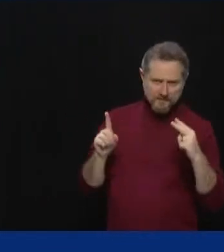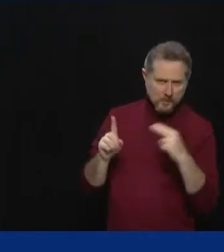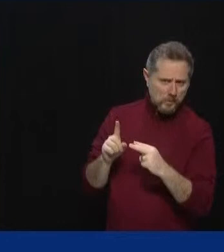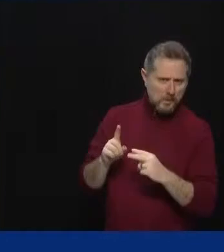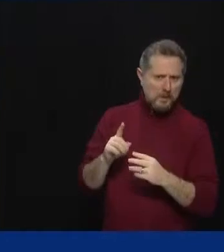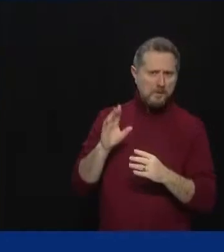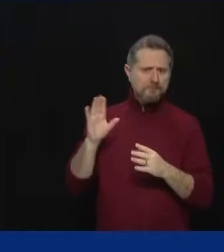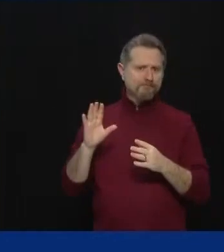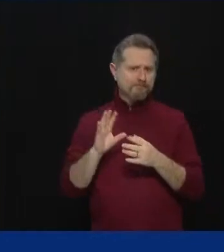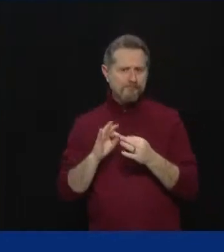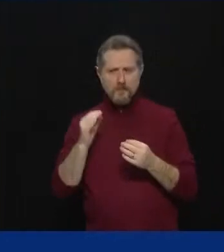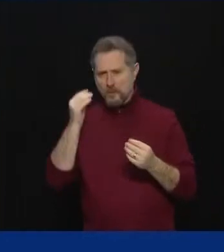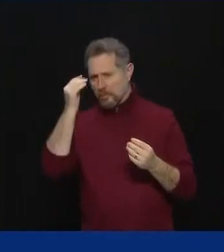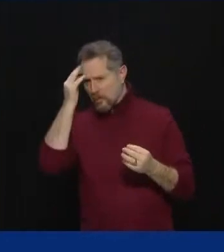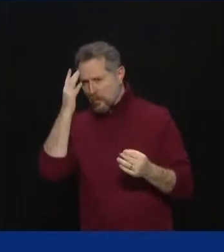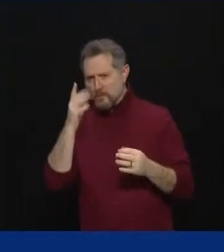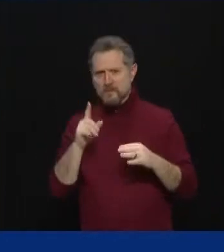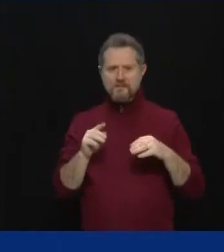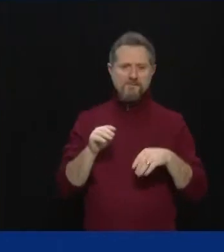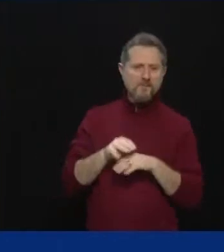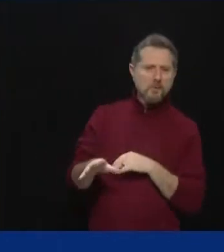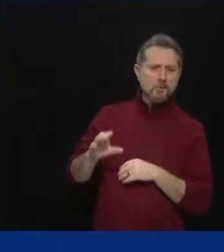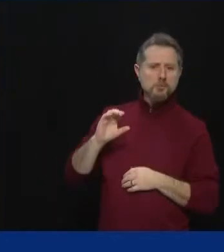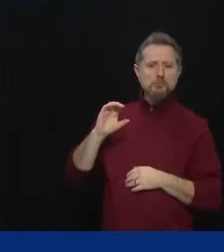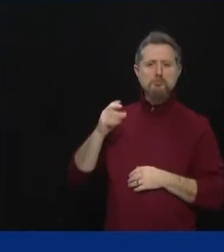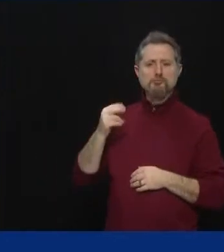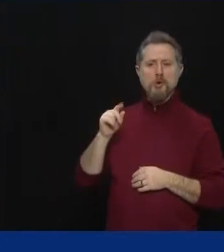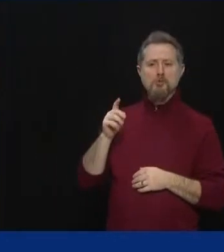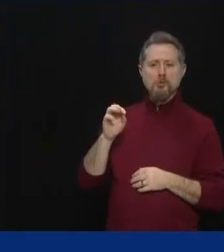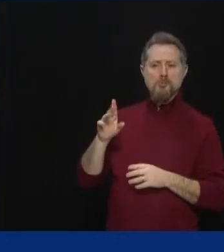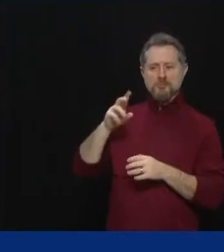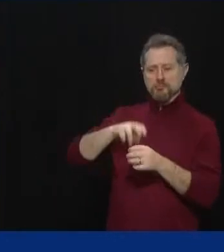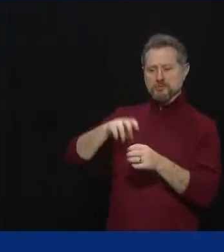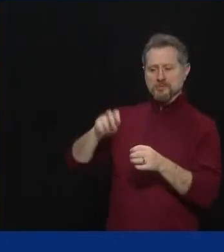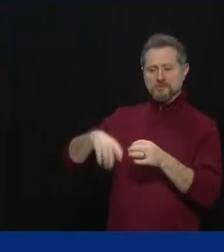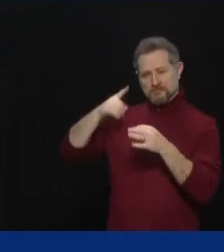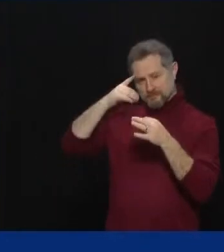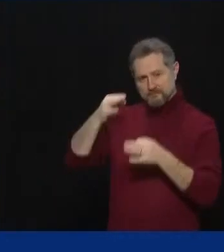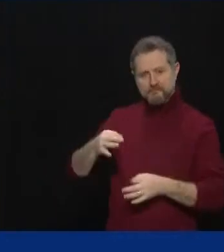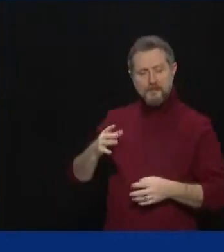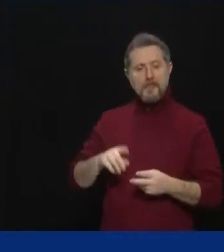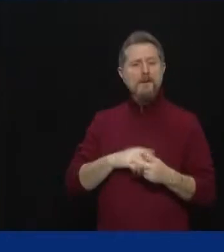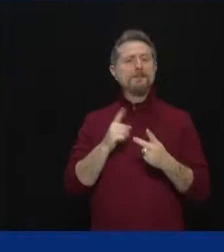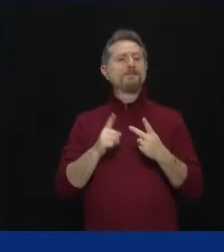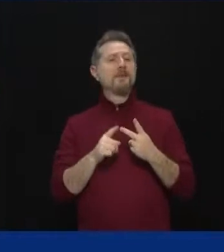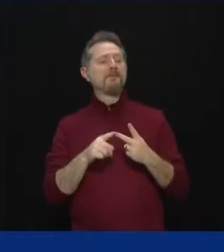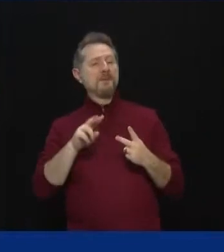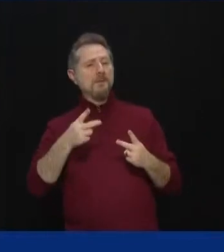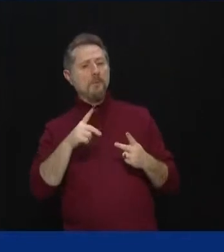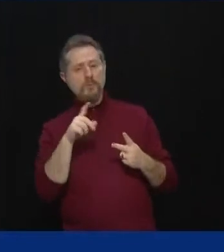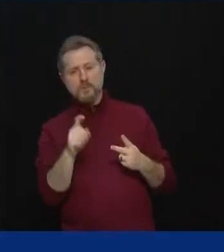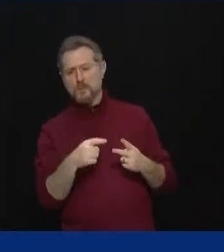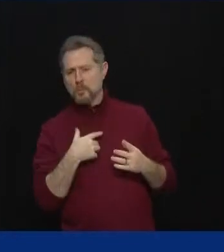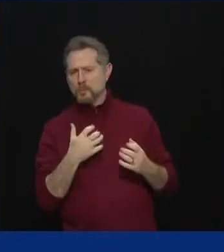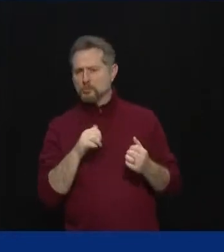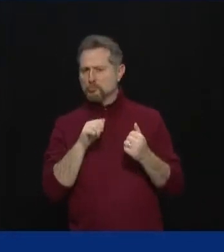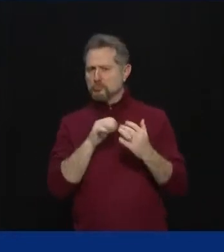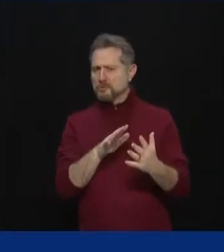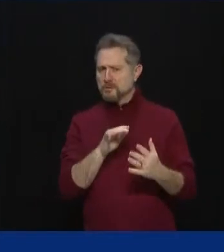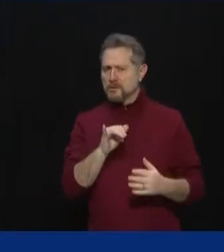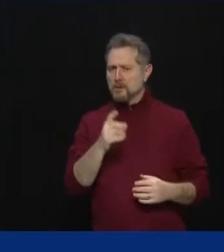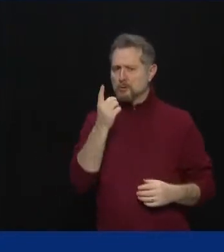on the Chancellor's decision to resign? And then a second question I was hoping to address to Dr. Mary